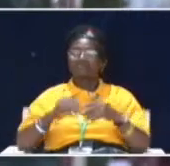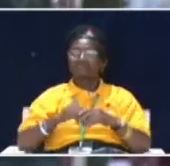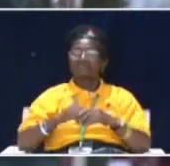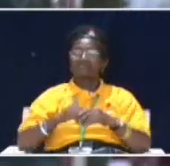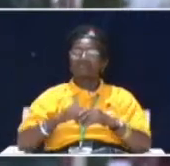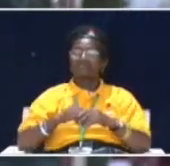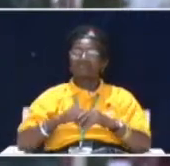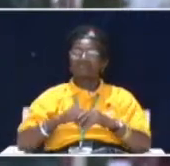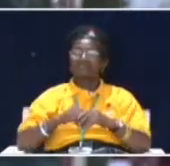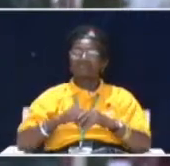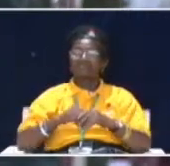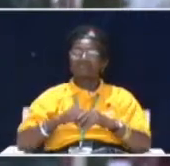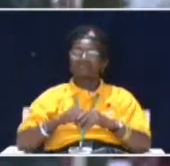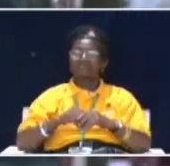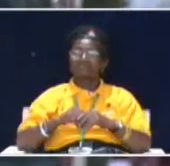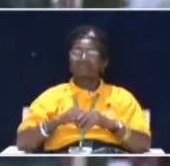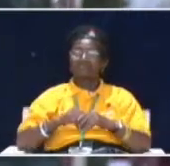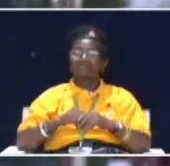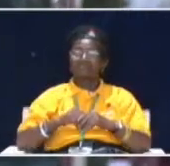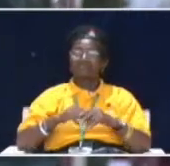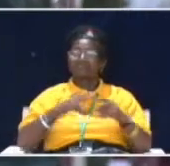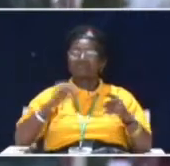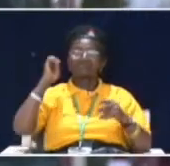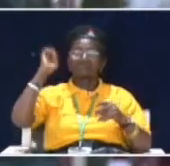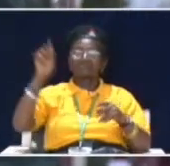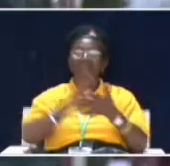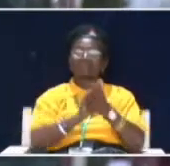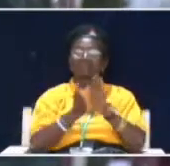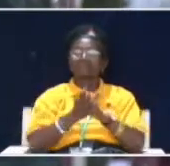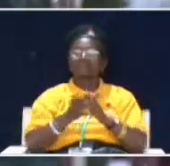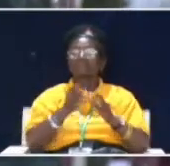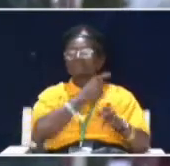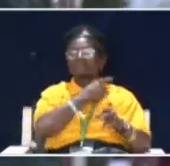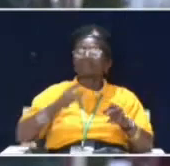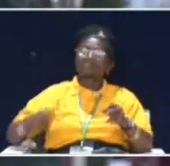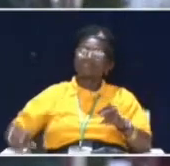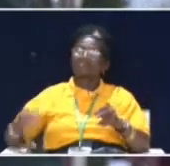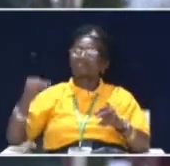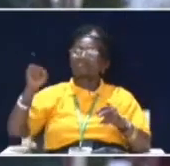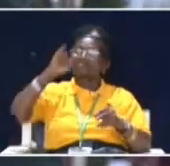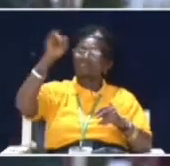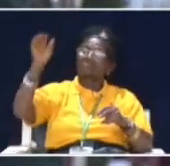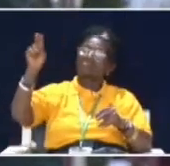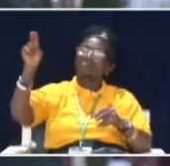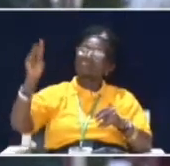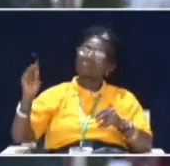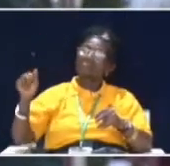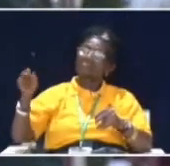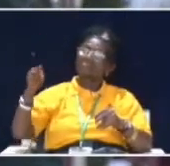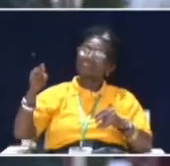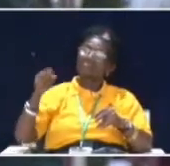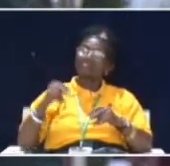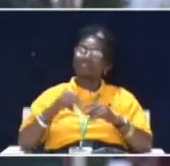And he became the king of Judah. Owa di oba lori Judah.